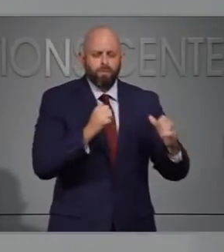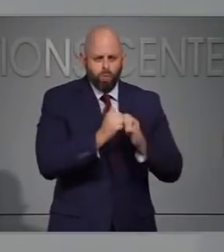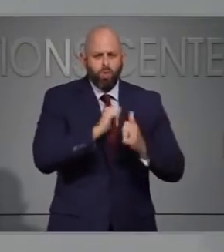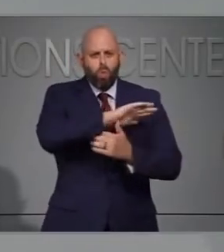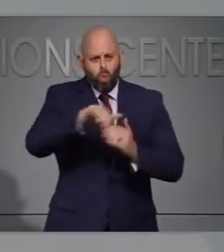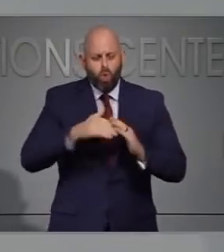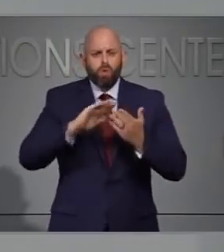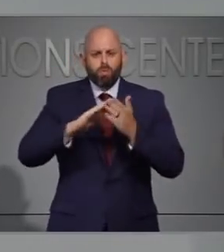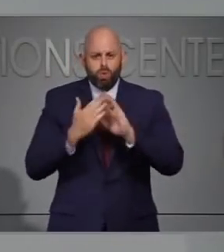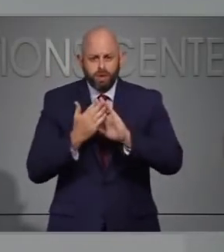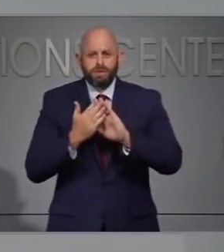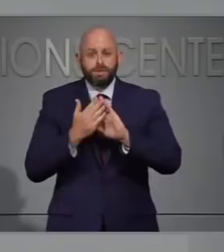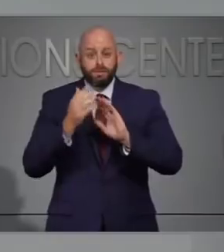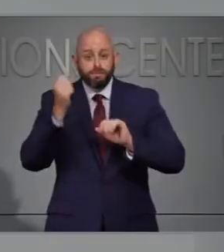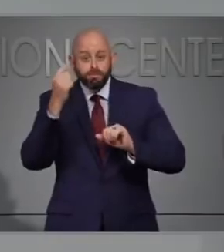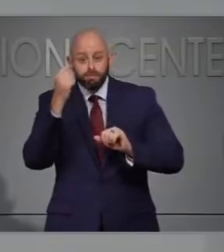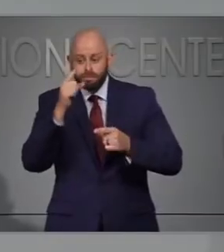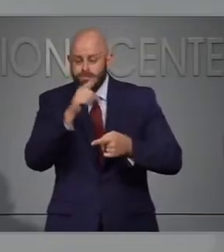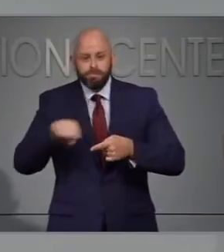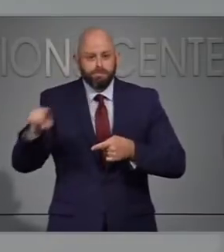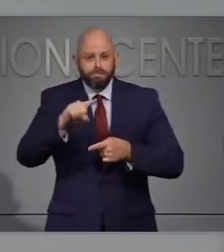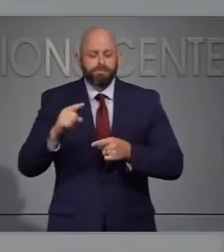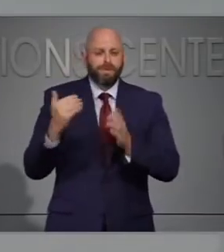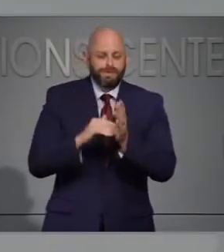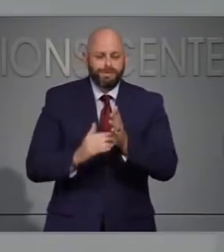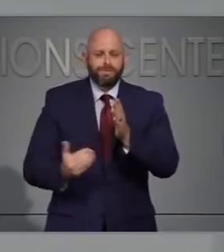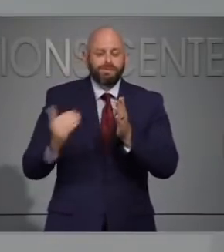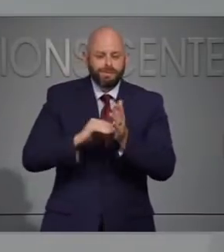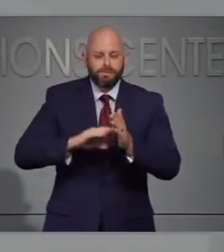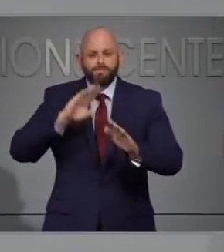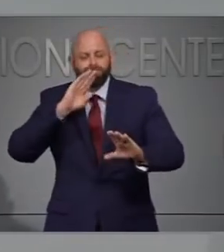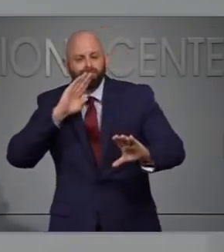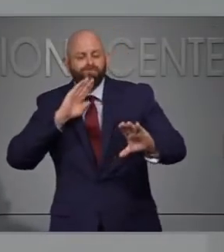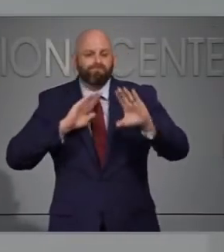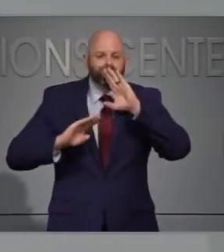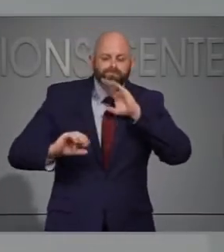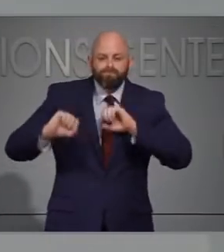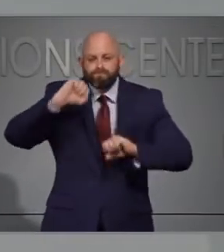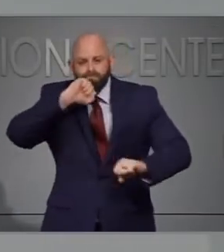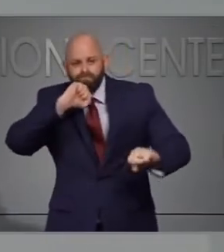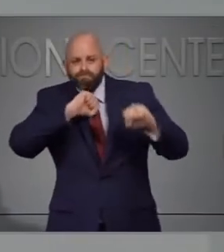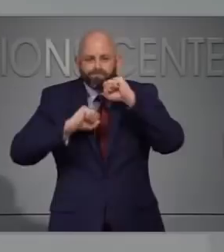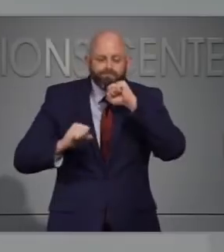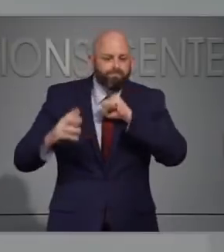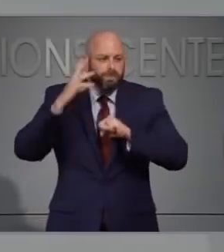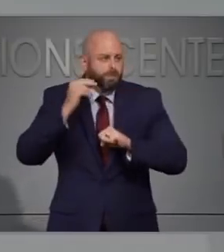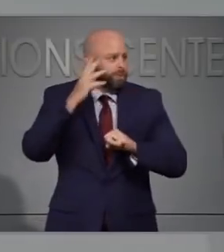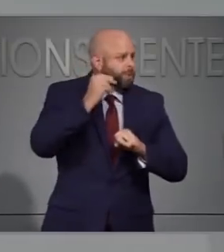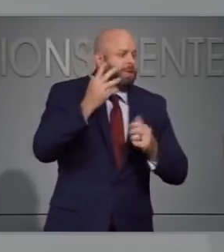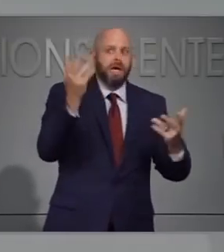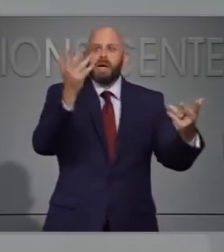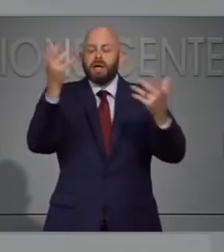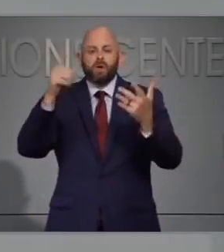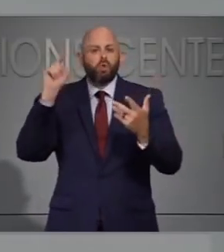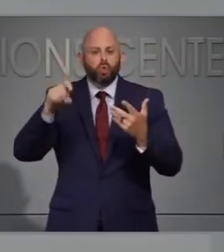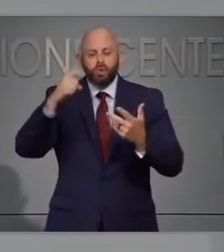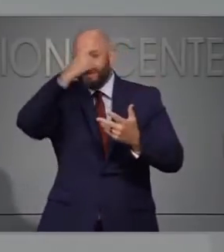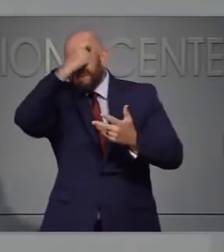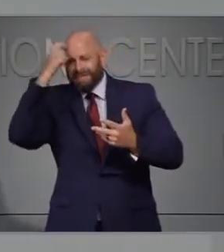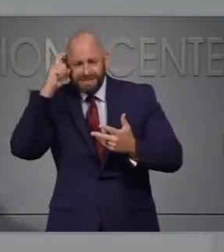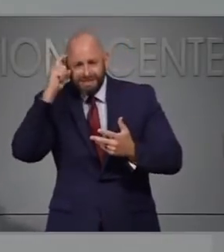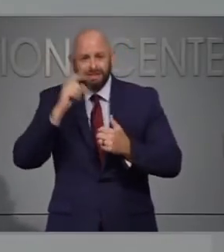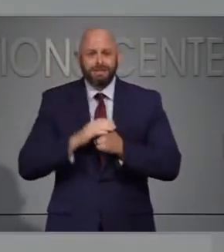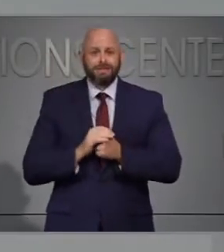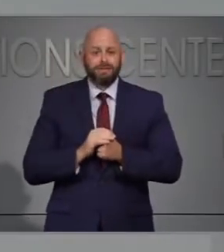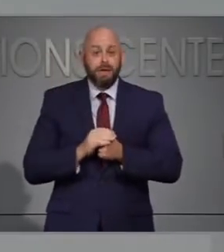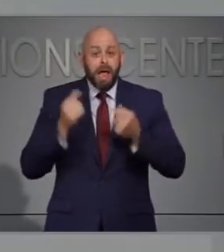are done putting our community members through traumatic cycles of seeking help. In fact, right around the corner in Johnston County,